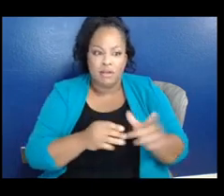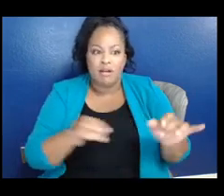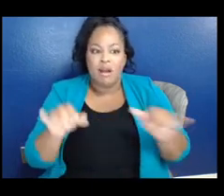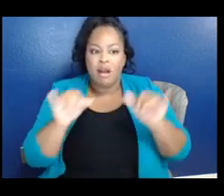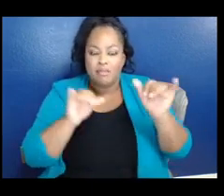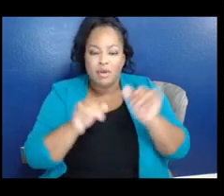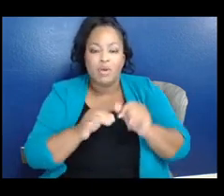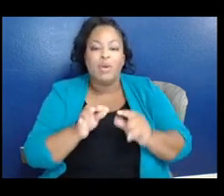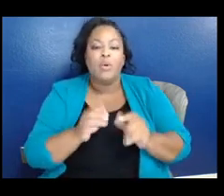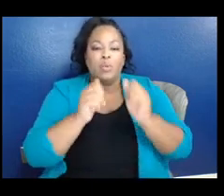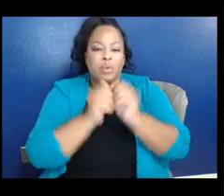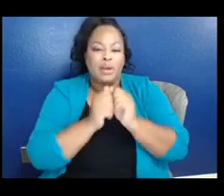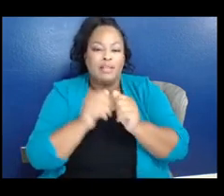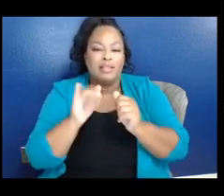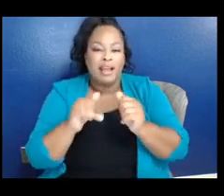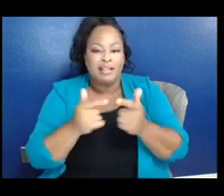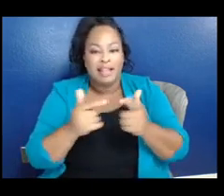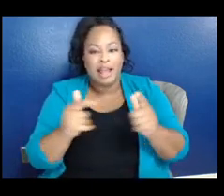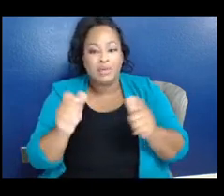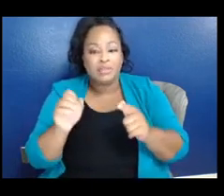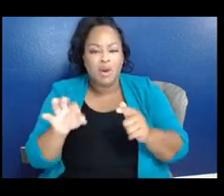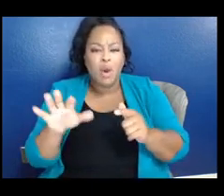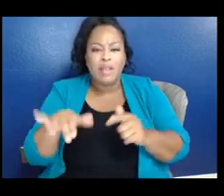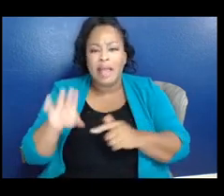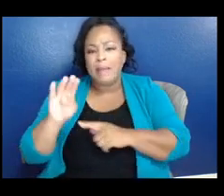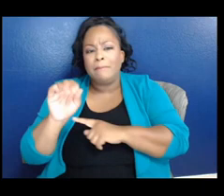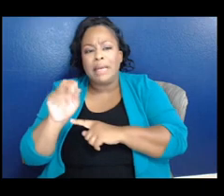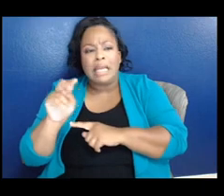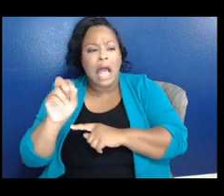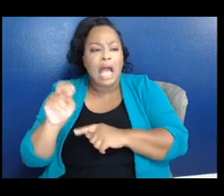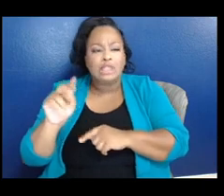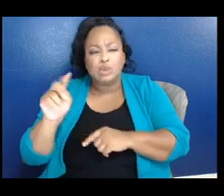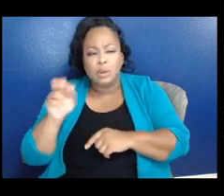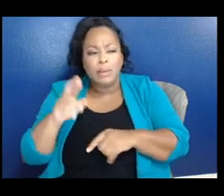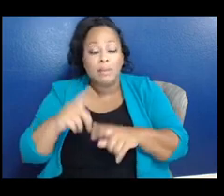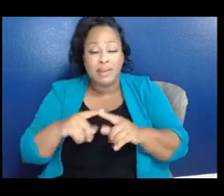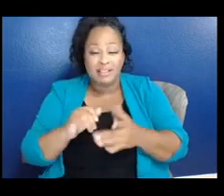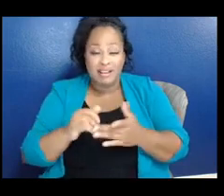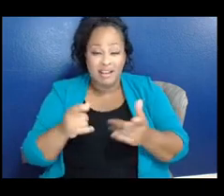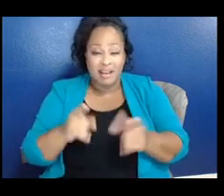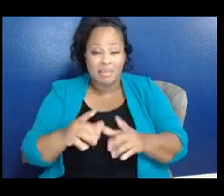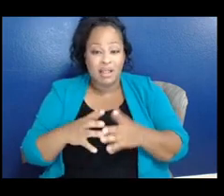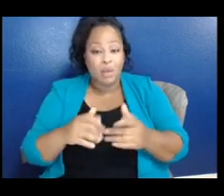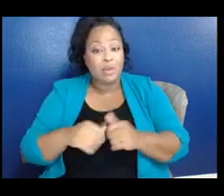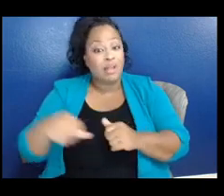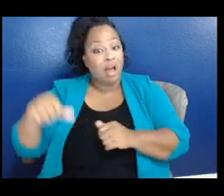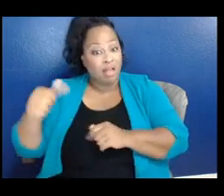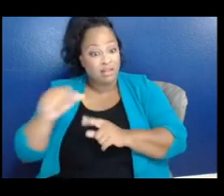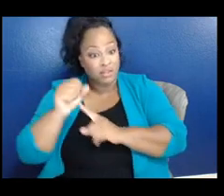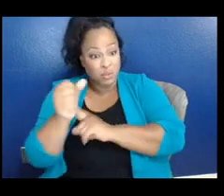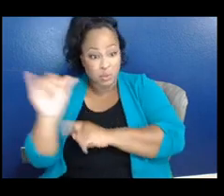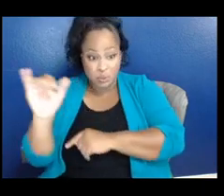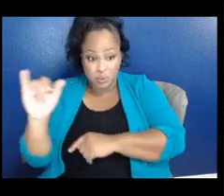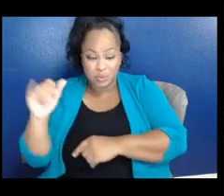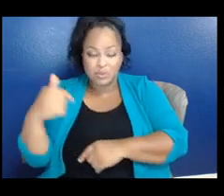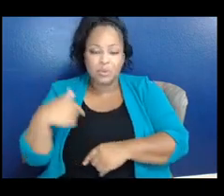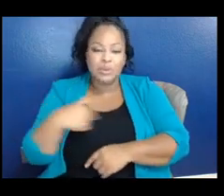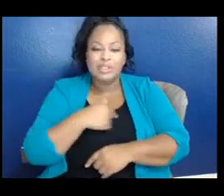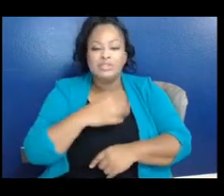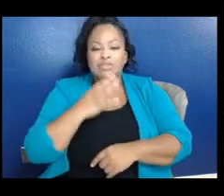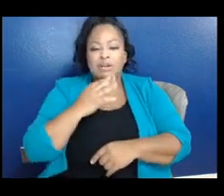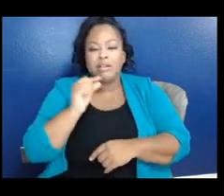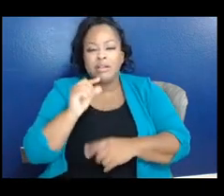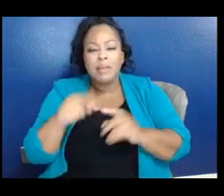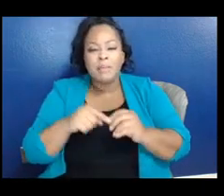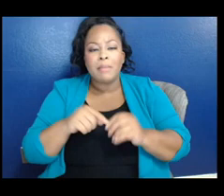commonly, particularly around that language of this is a benign tumor. But it happens a lot in other settings as well. We've talked a little